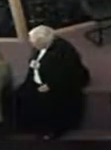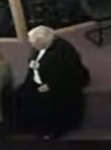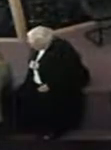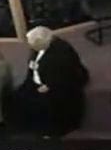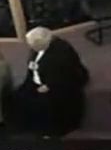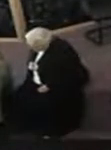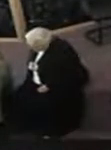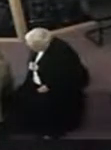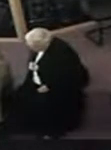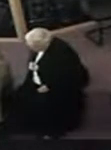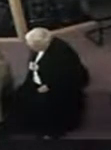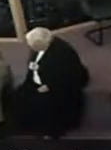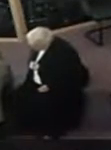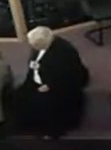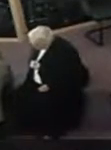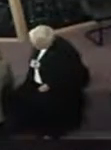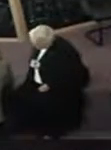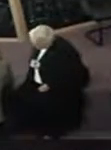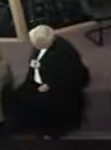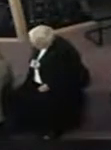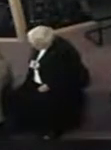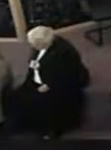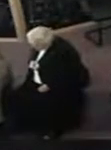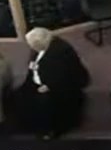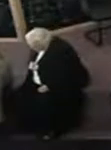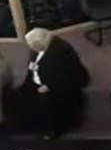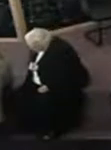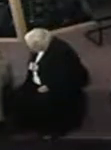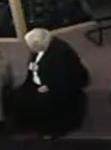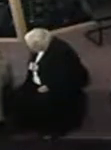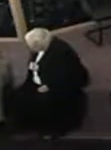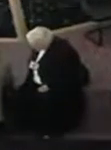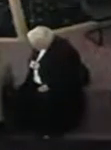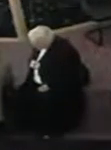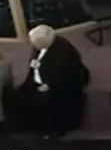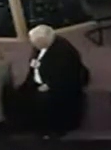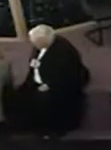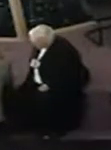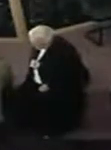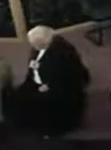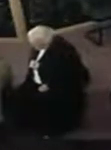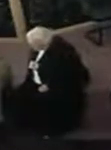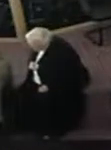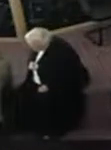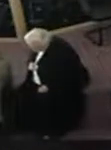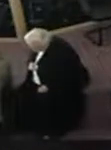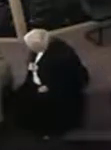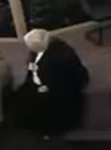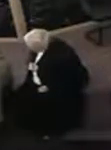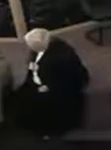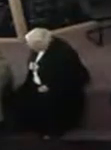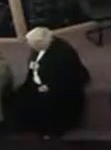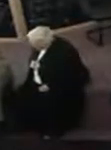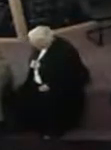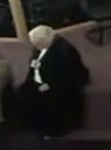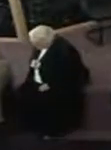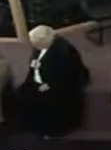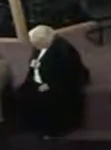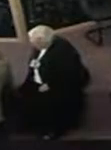'Twas grace that taught my heart to fear, and